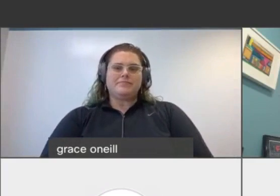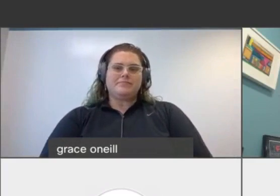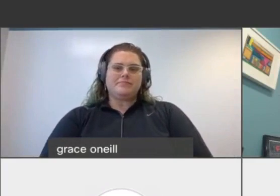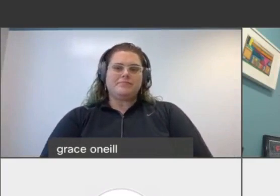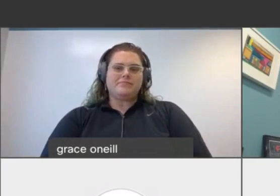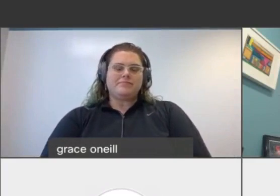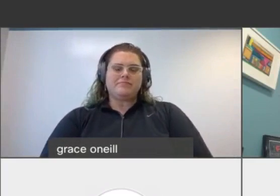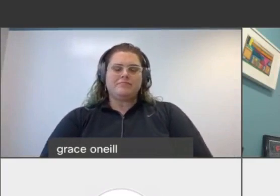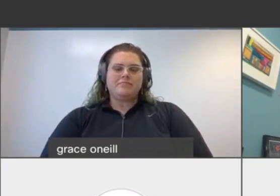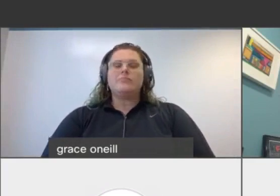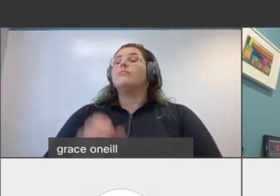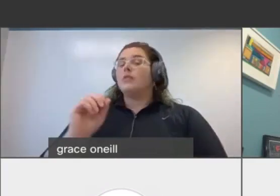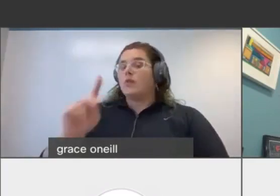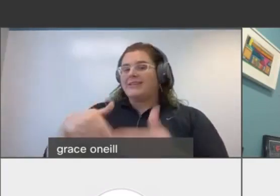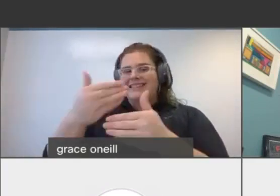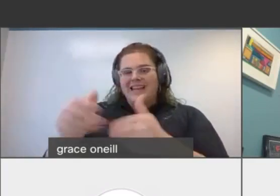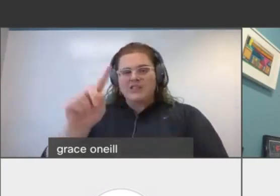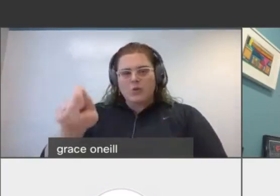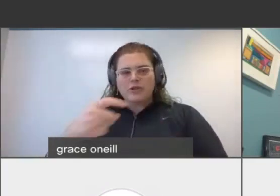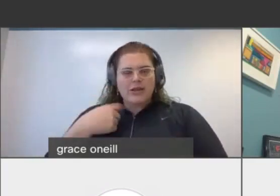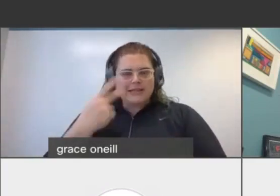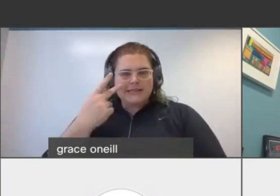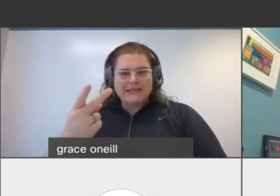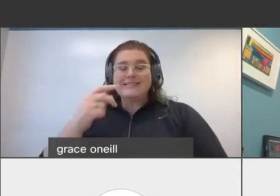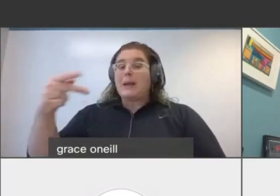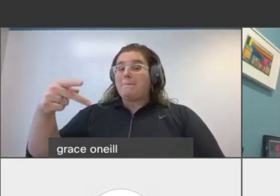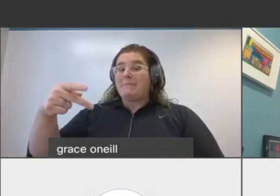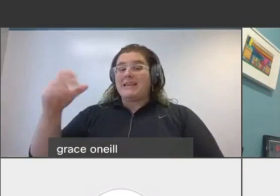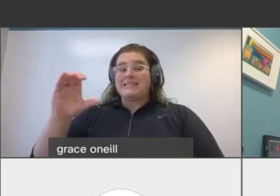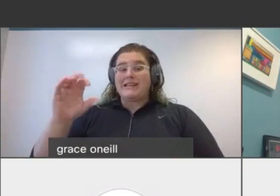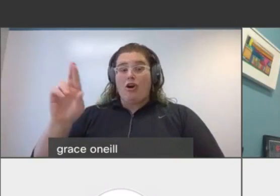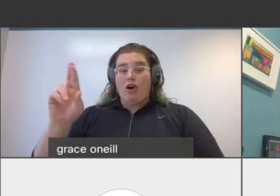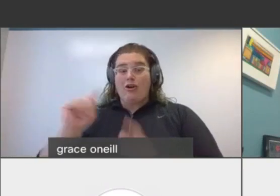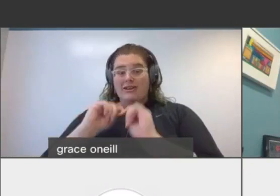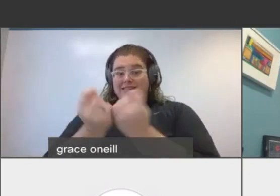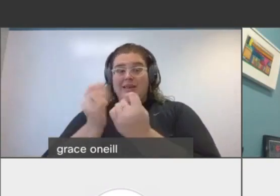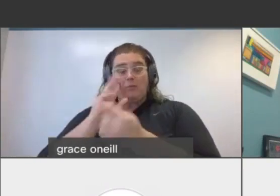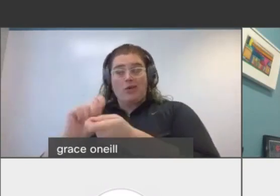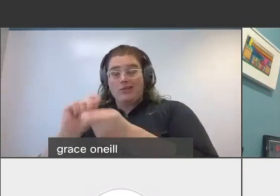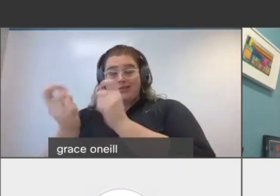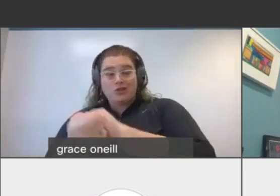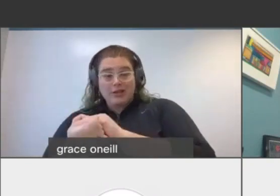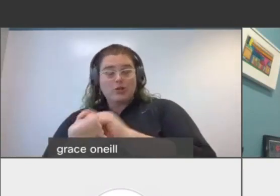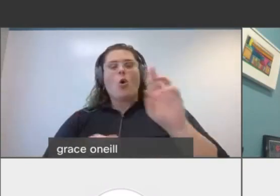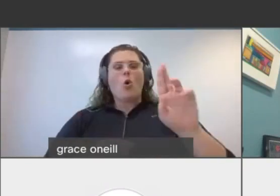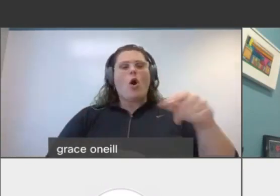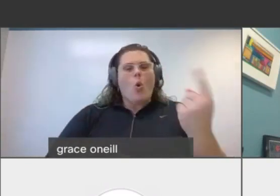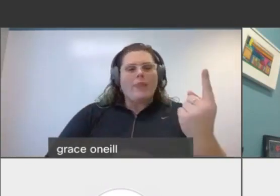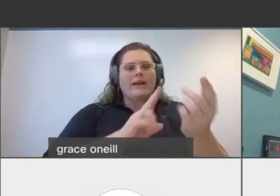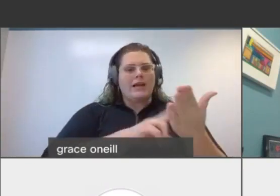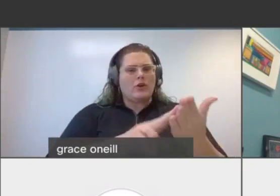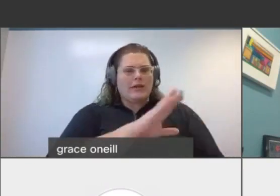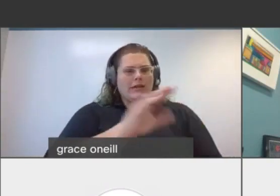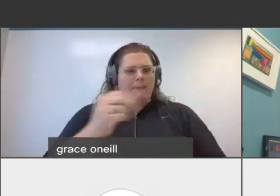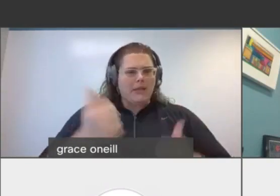So the next question is, will the PCR team change or is it just the contracting company? That is a decision for